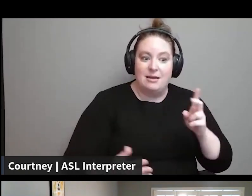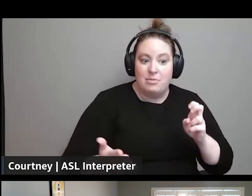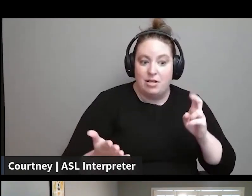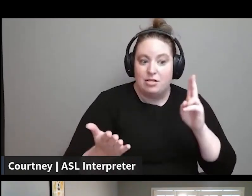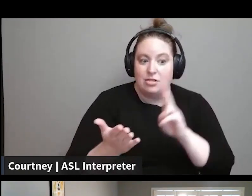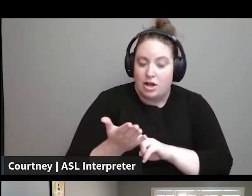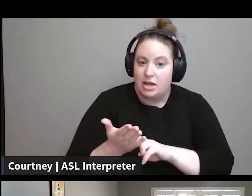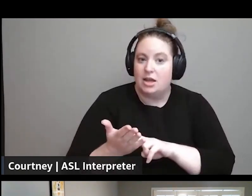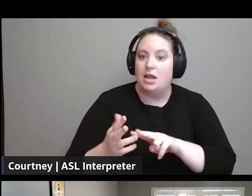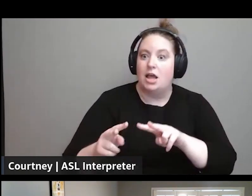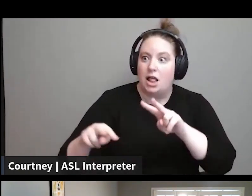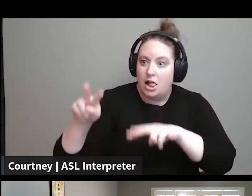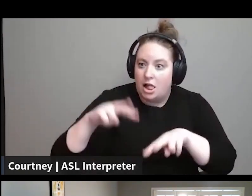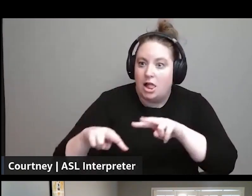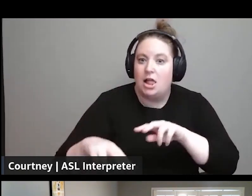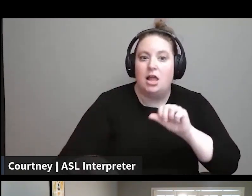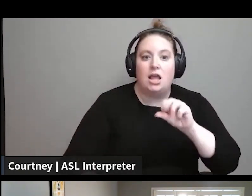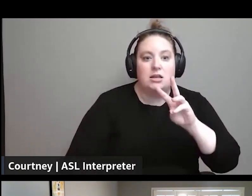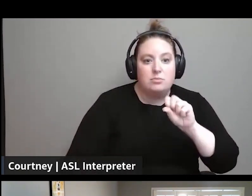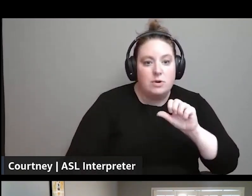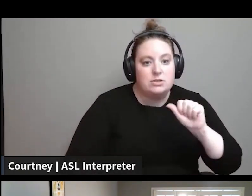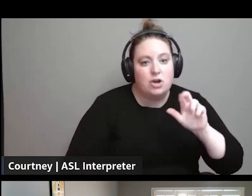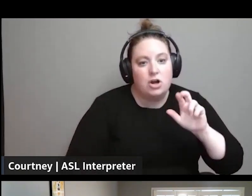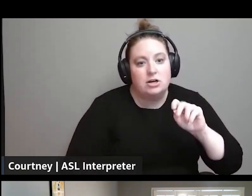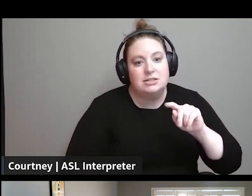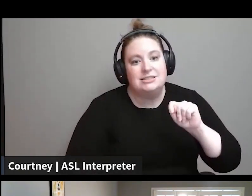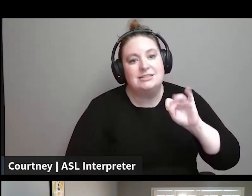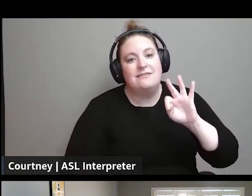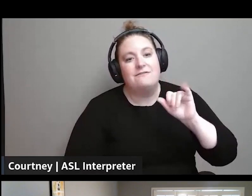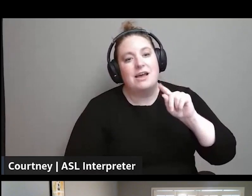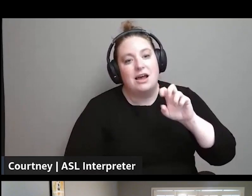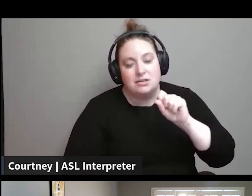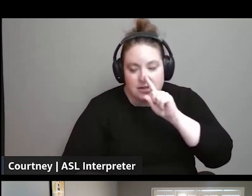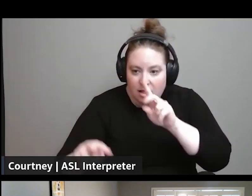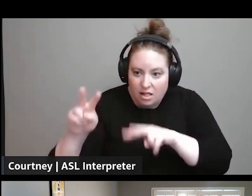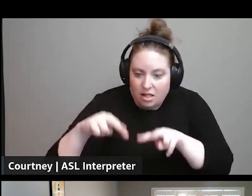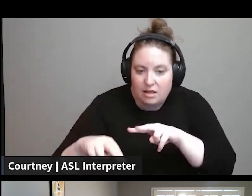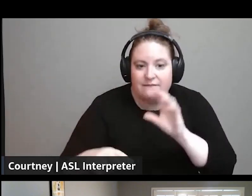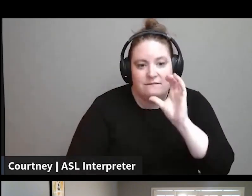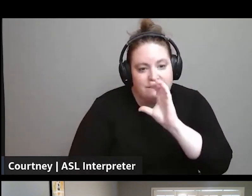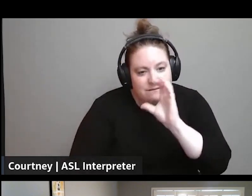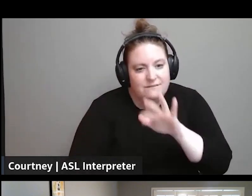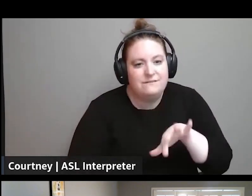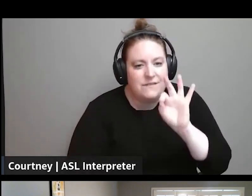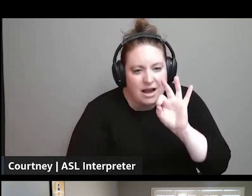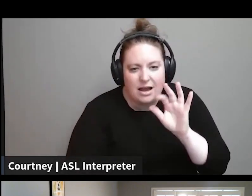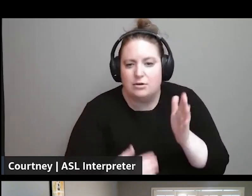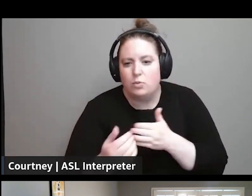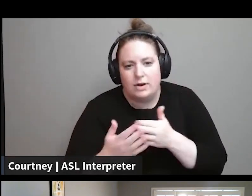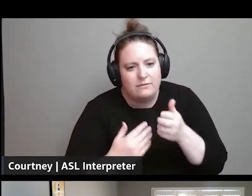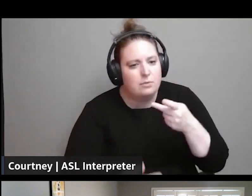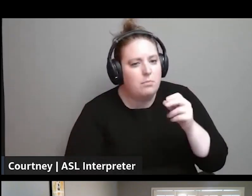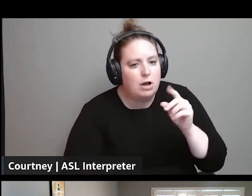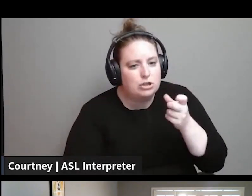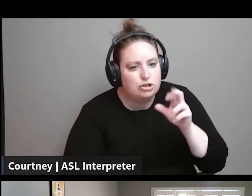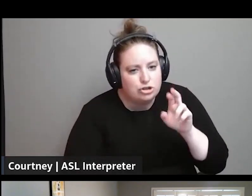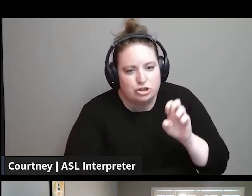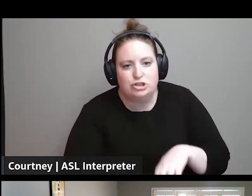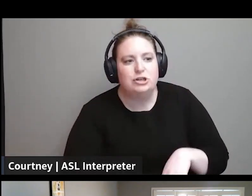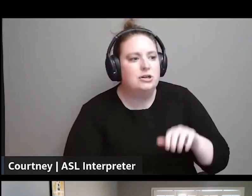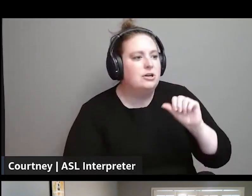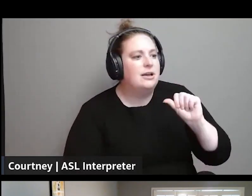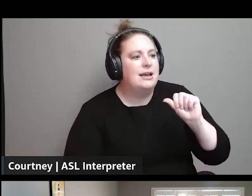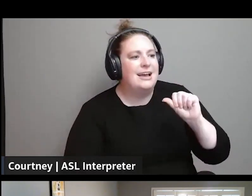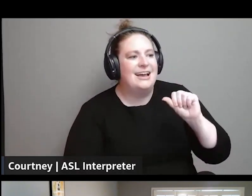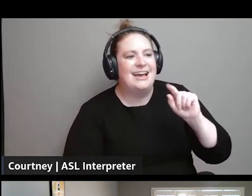go to AWS Artifact, hunt and peck for, whichever attestations or compliance postures they need to demonstrate to their auditor,